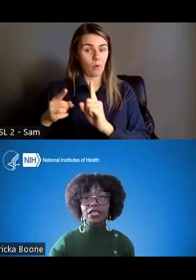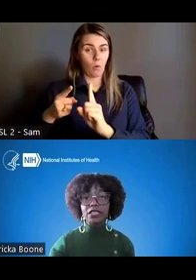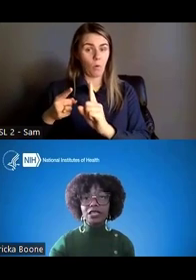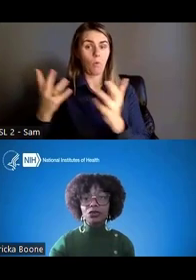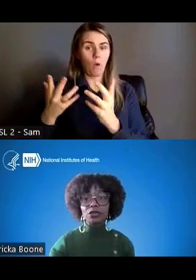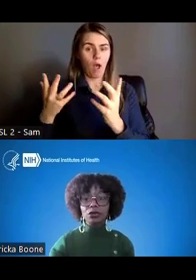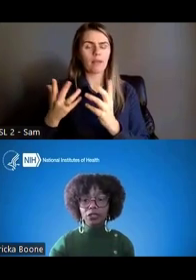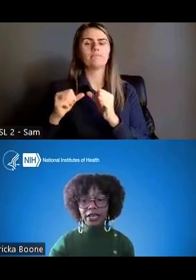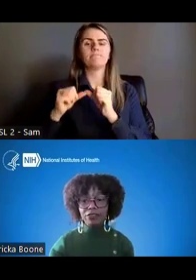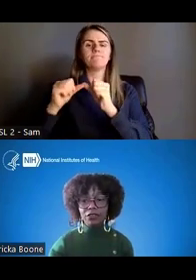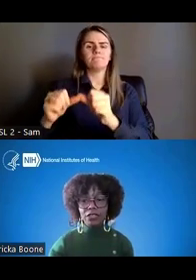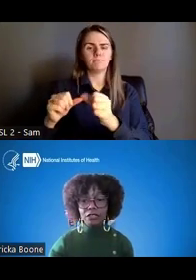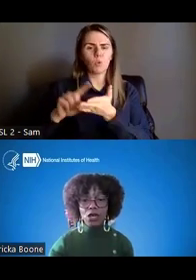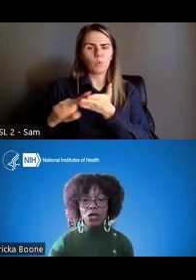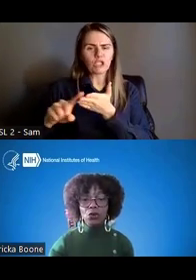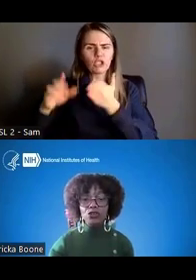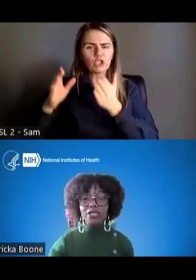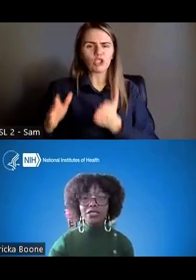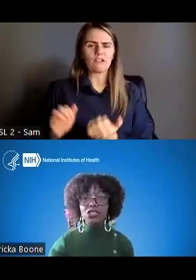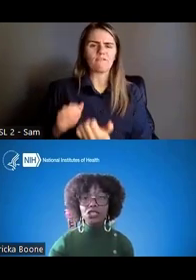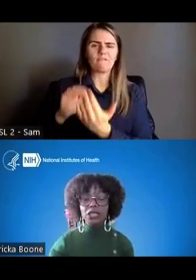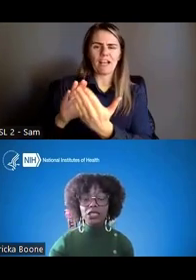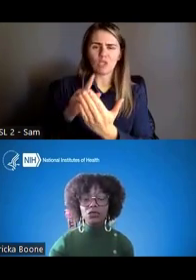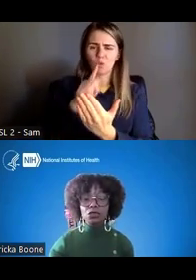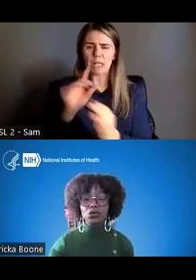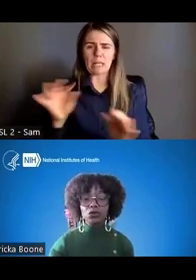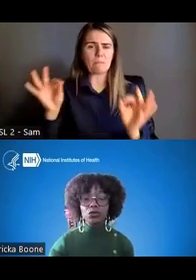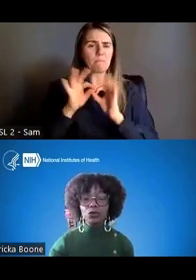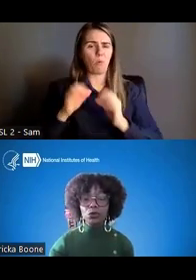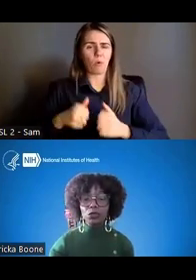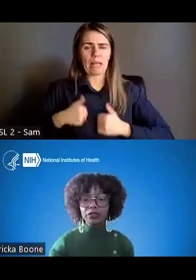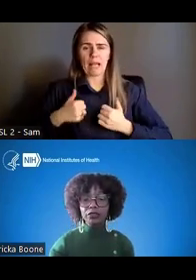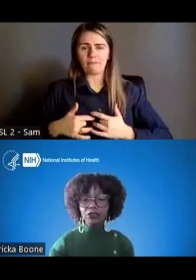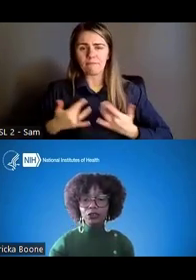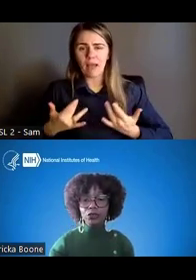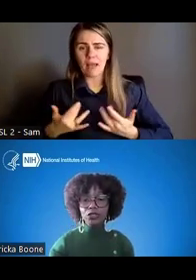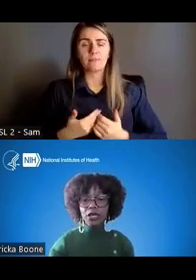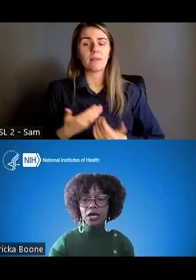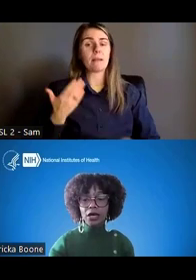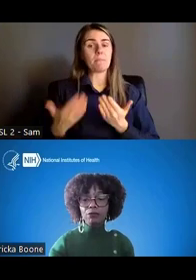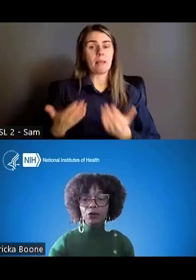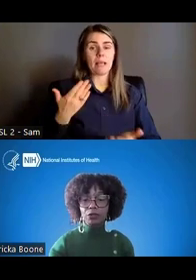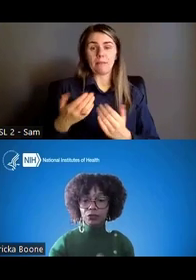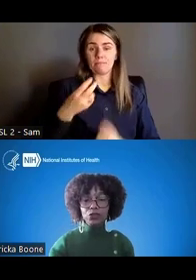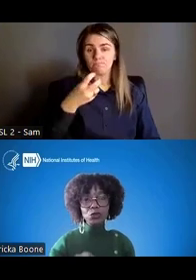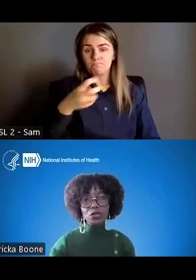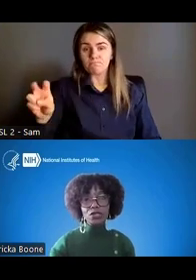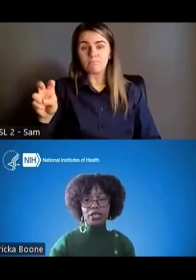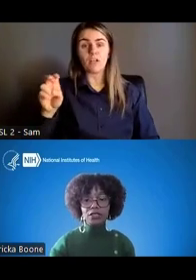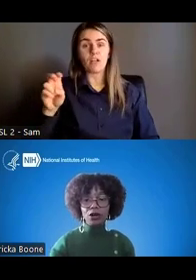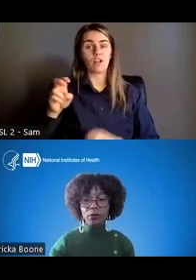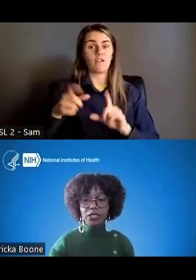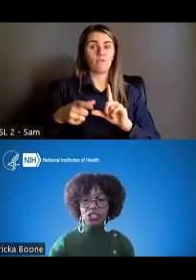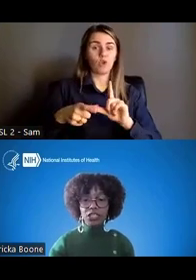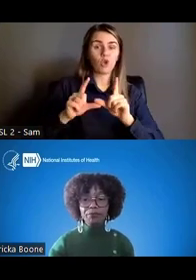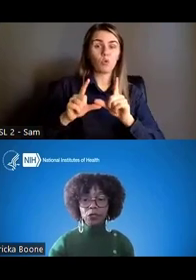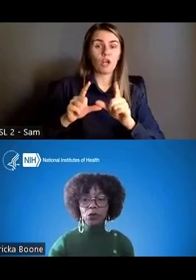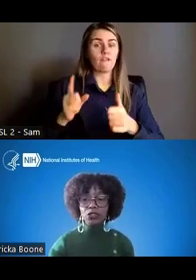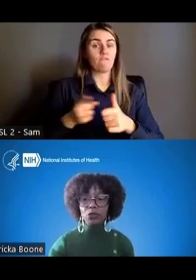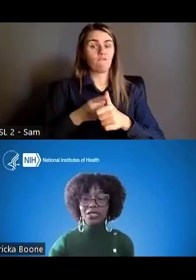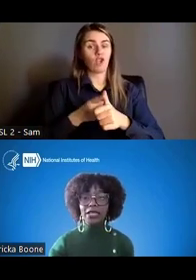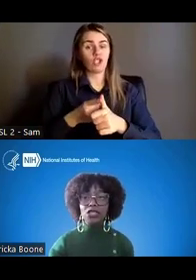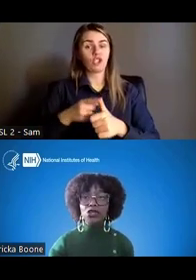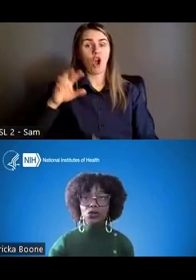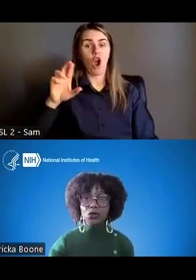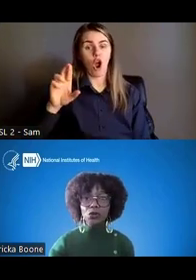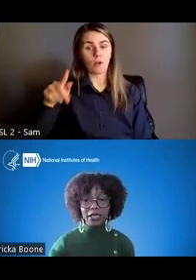that are facing critical life events who are transitioning either to the renewal of their first, from their first to a second RPG, or